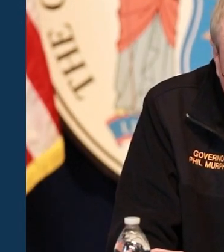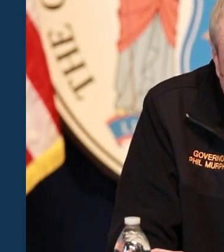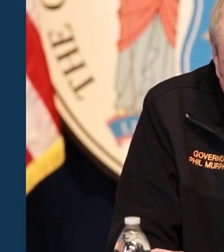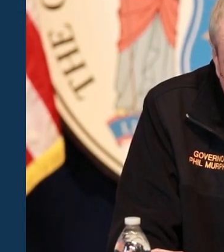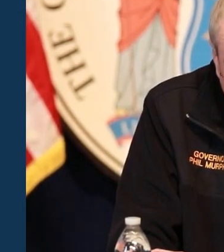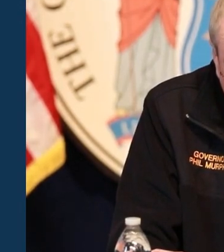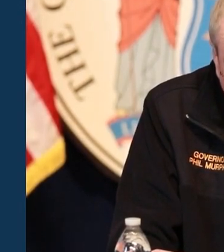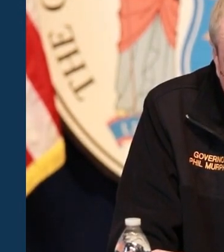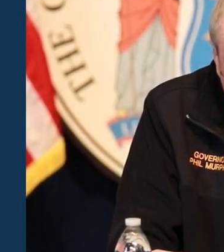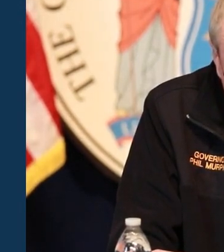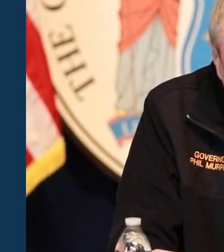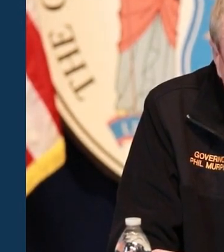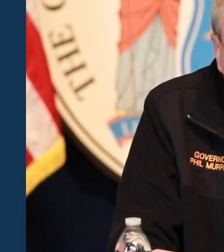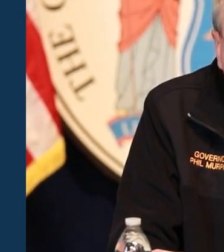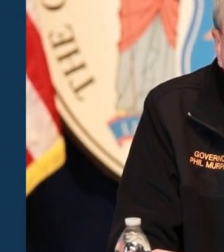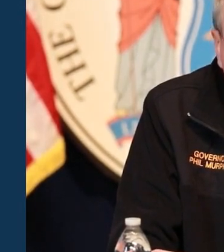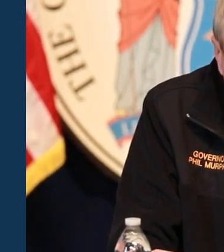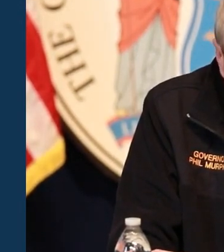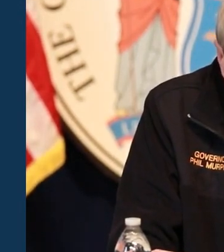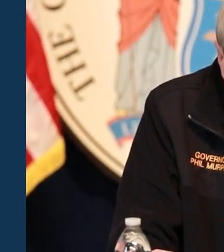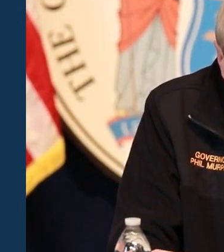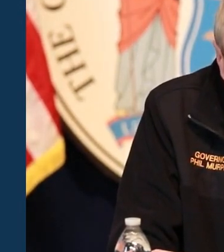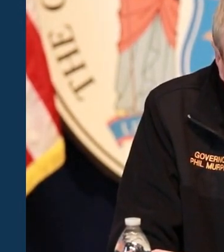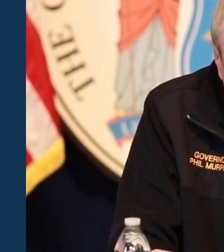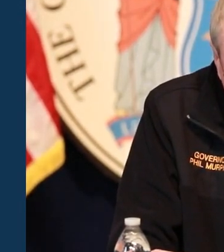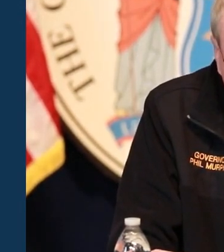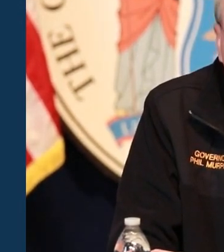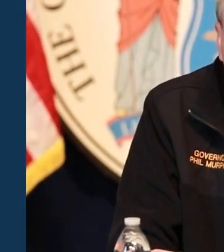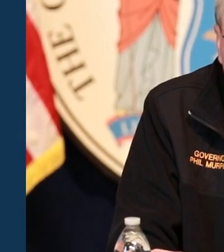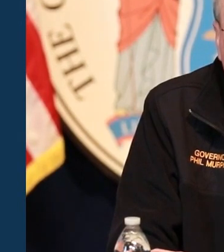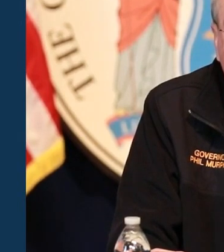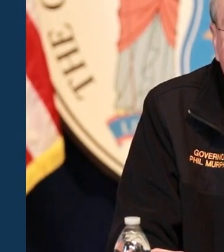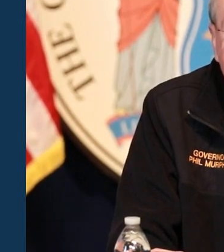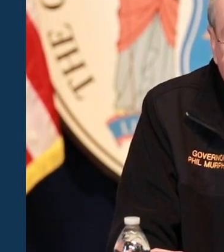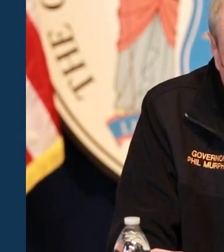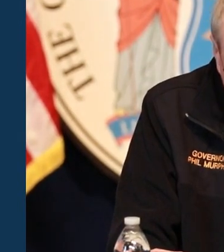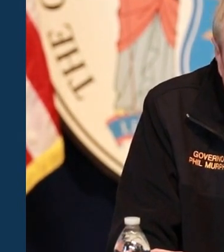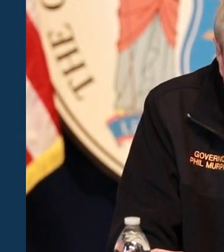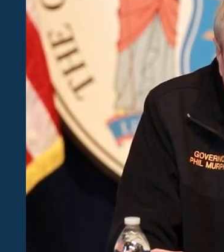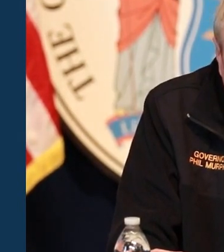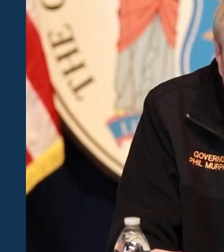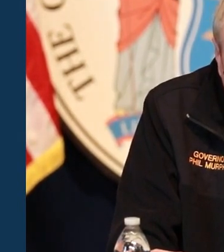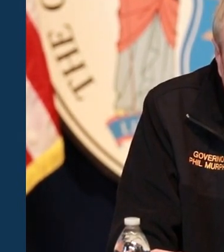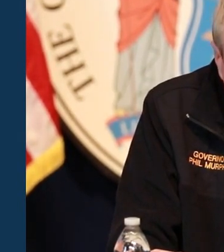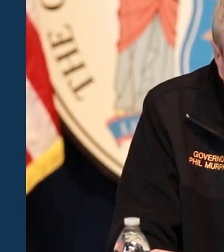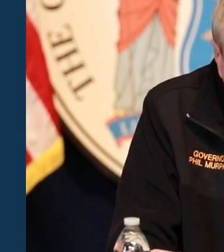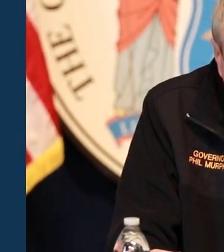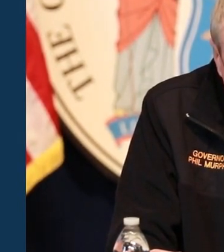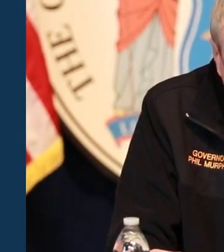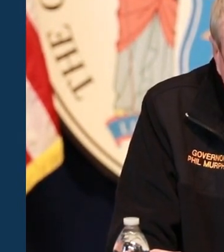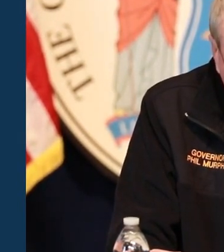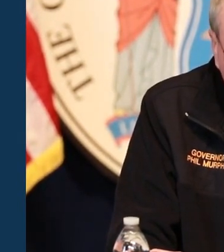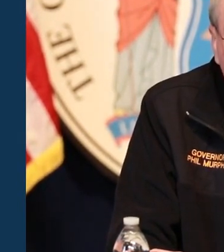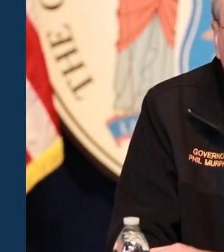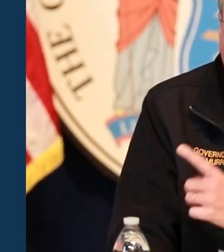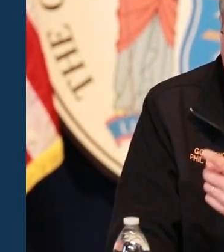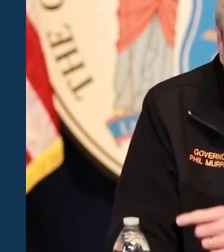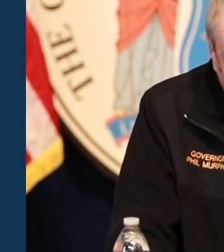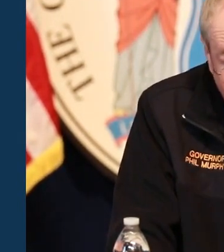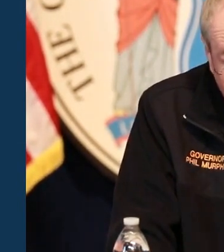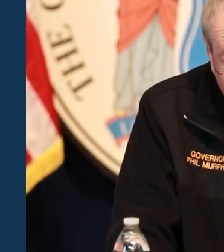friend President Nariman Farvardin for opening their Jonas Hall dormitory so the folks at Hoboken University Medical